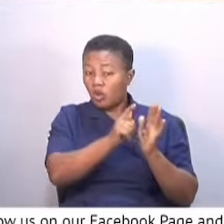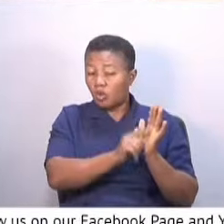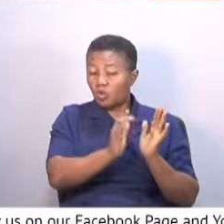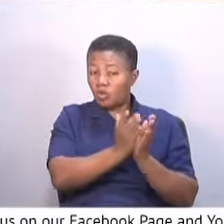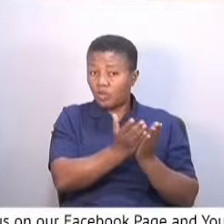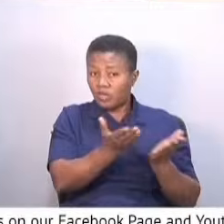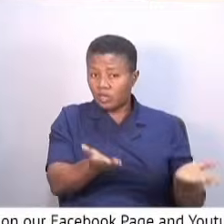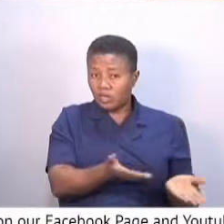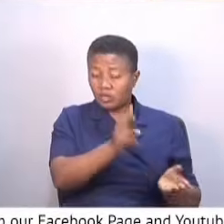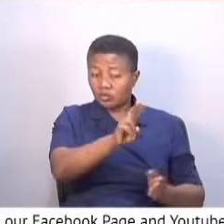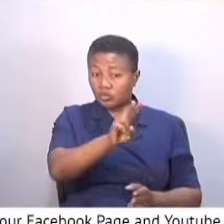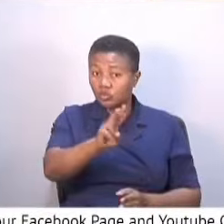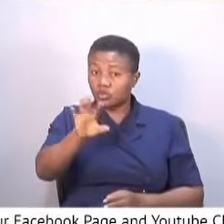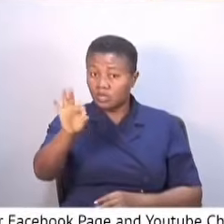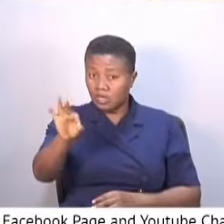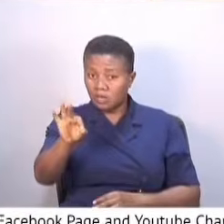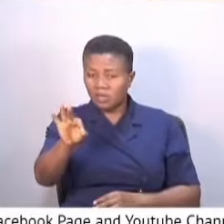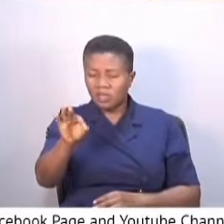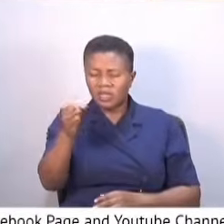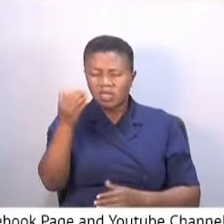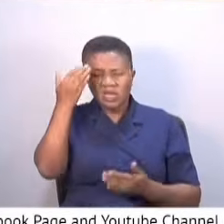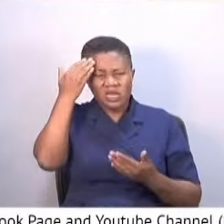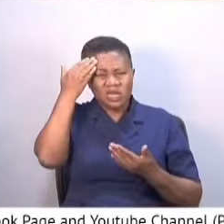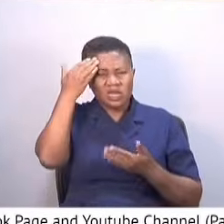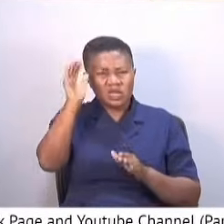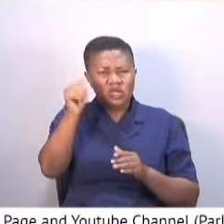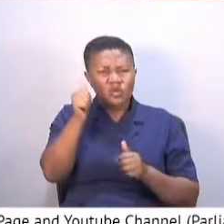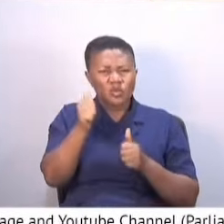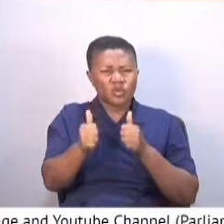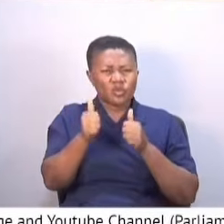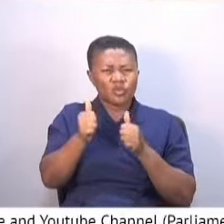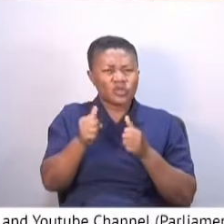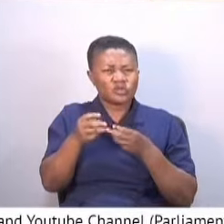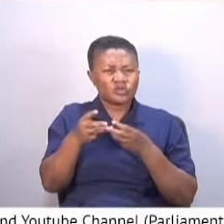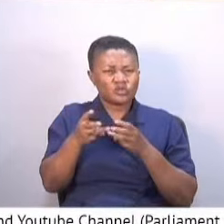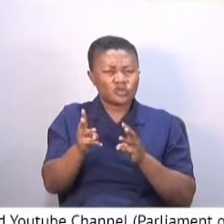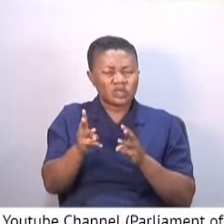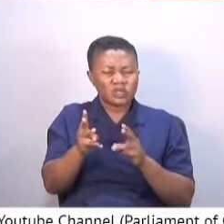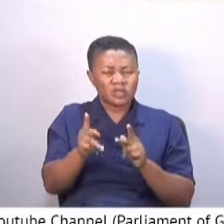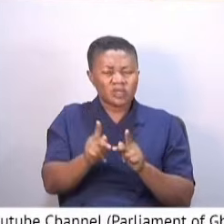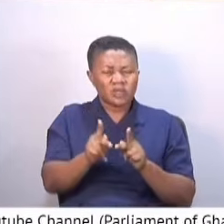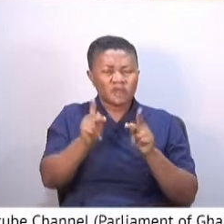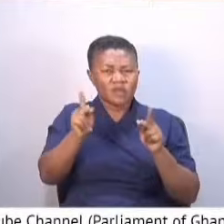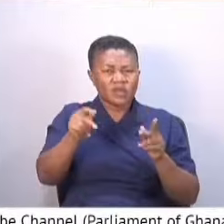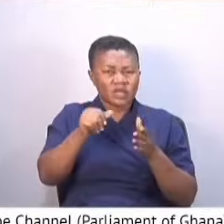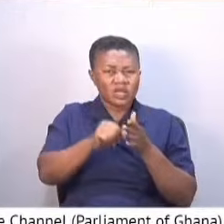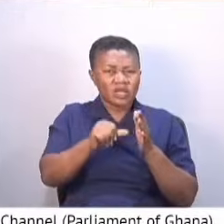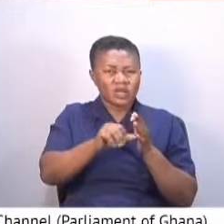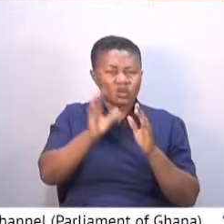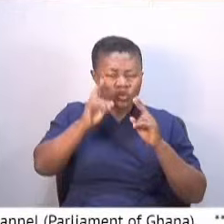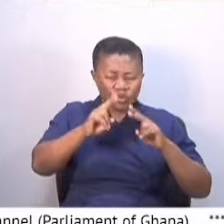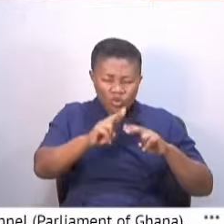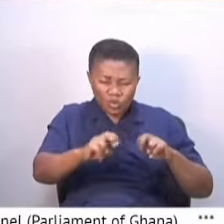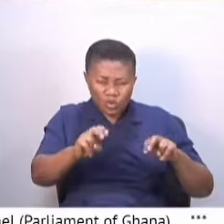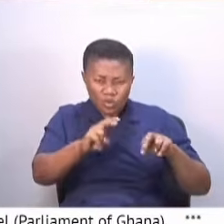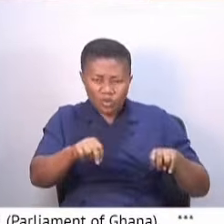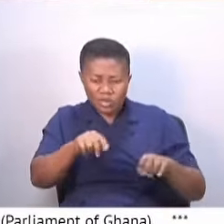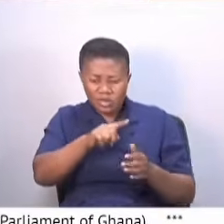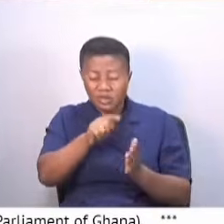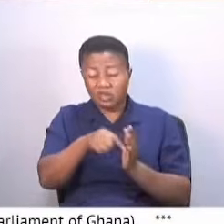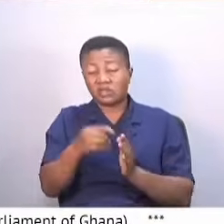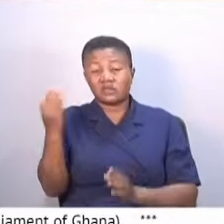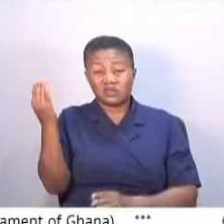229. So I don't know in which context that the Public Accounts Committee will be examining a statement at this. So